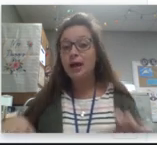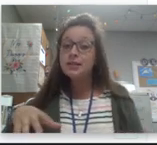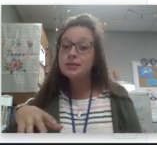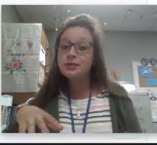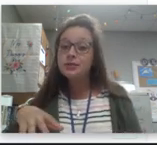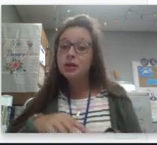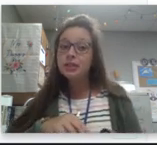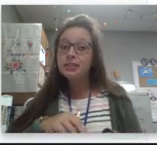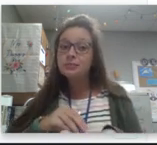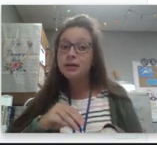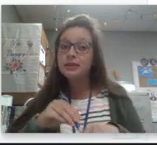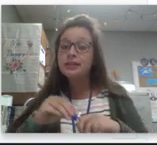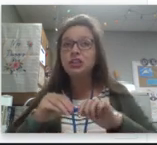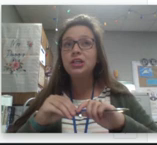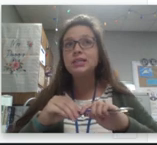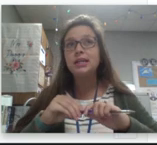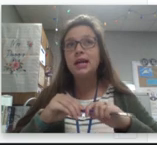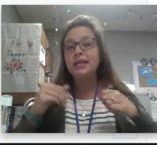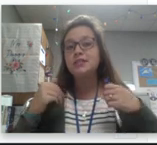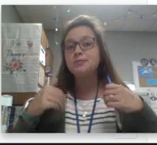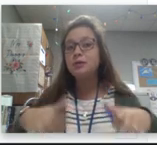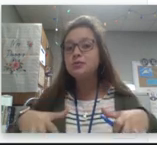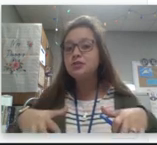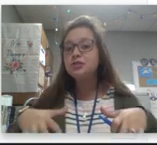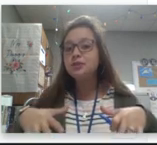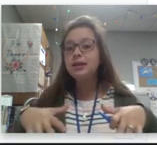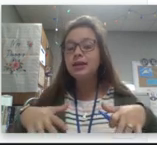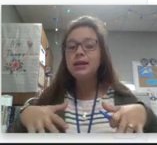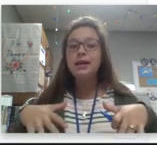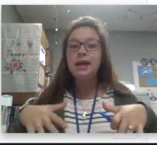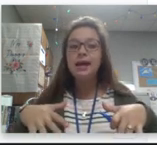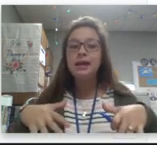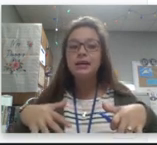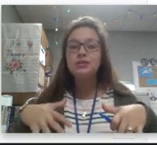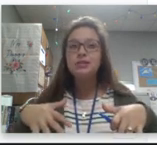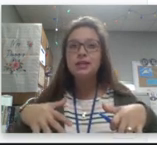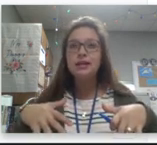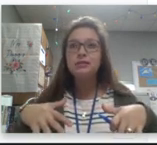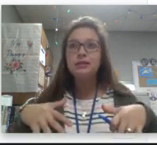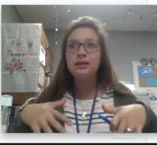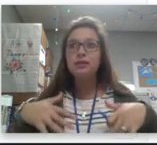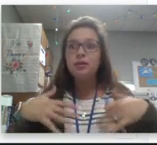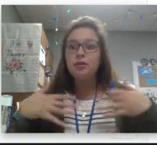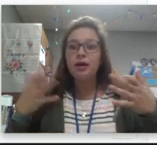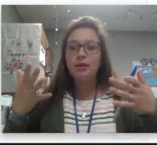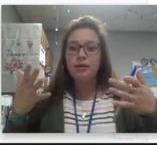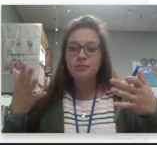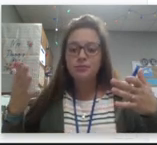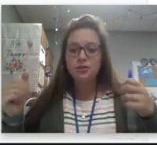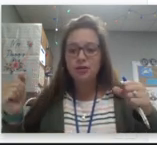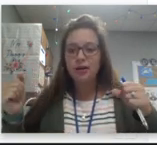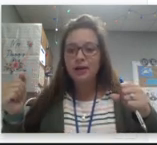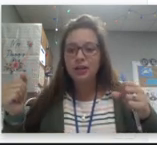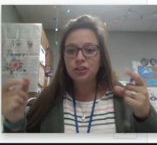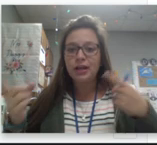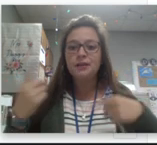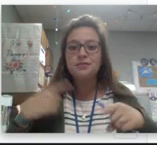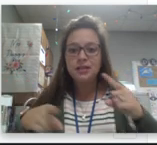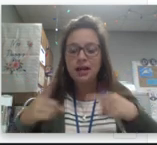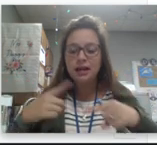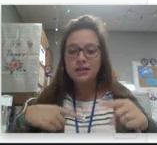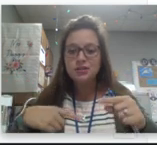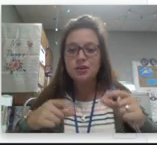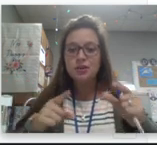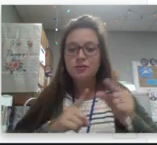some practice with the Rochester Method just to kind of expose you to it and understand, like, oh wow, I'm so glad we actually